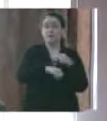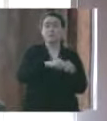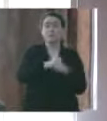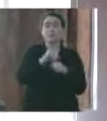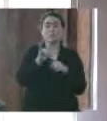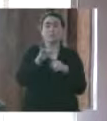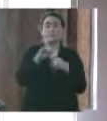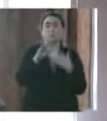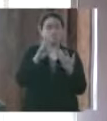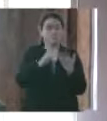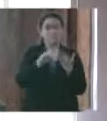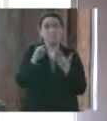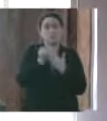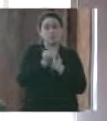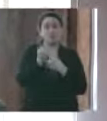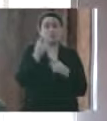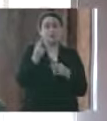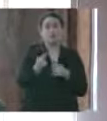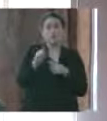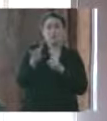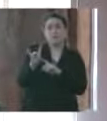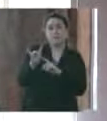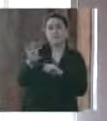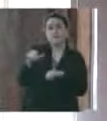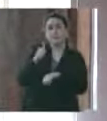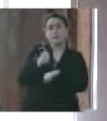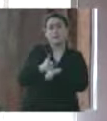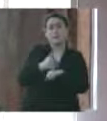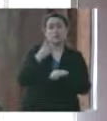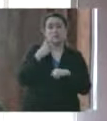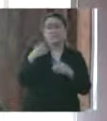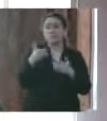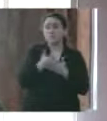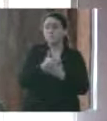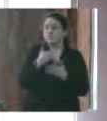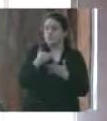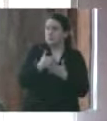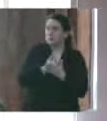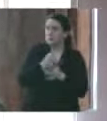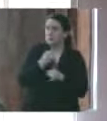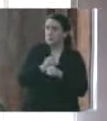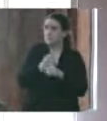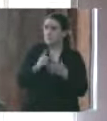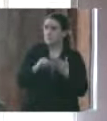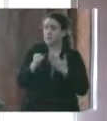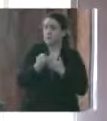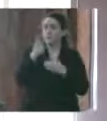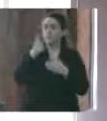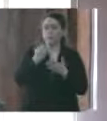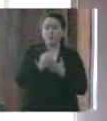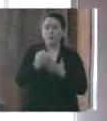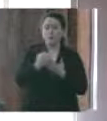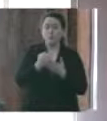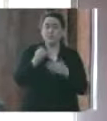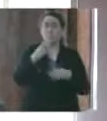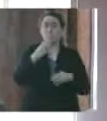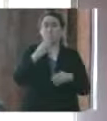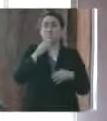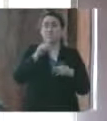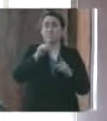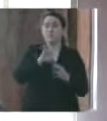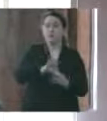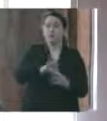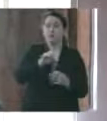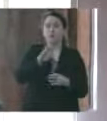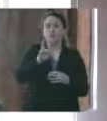the G8+5 inspired and UNEP executed project on the economics of ecosystems and biodiversity, will be presented